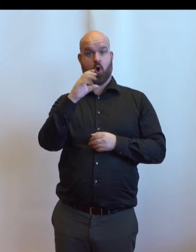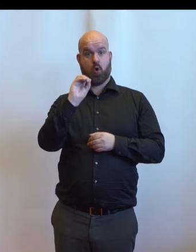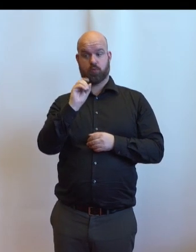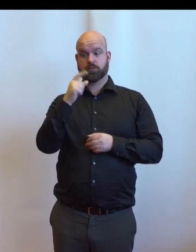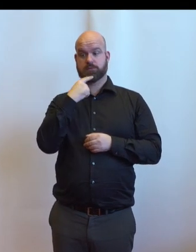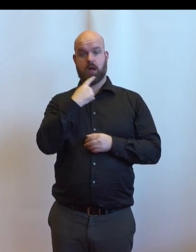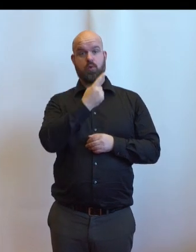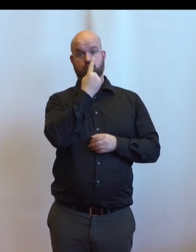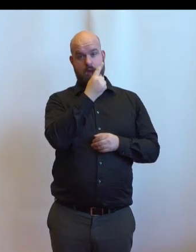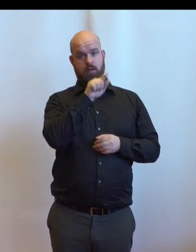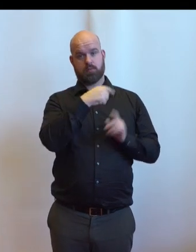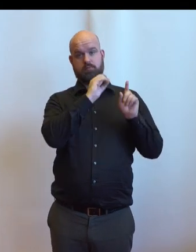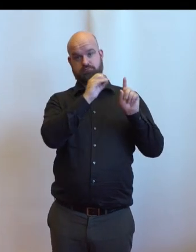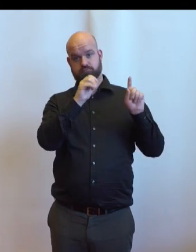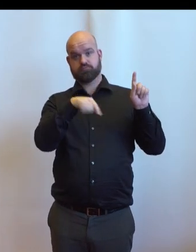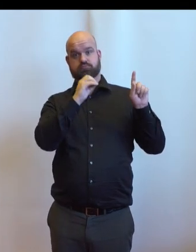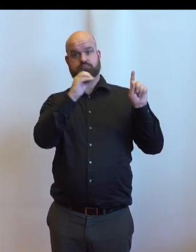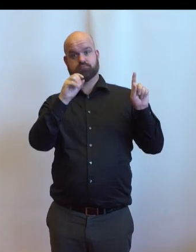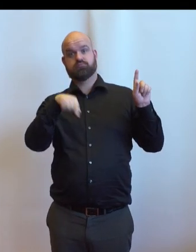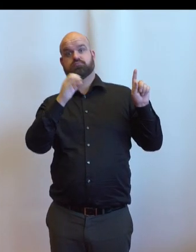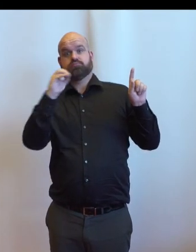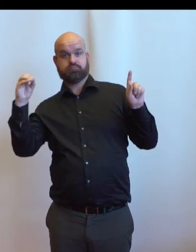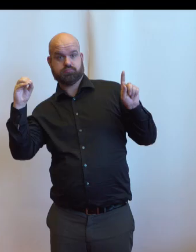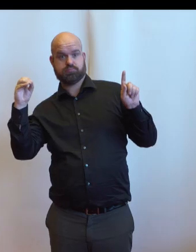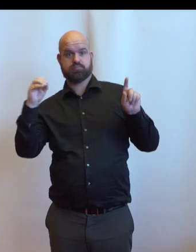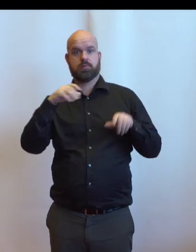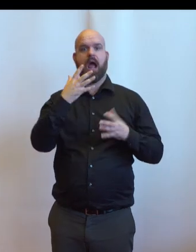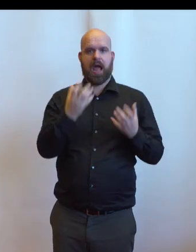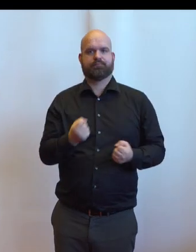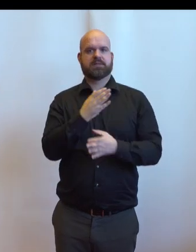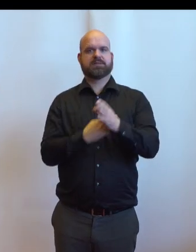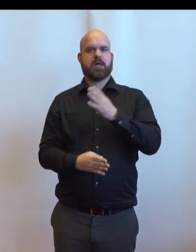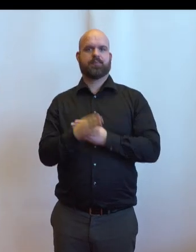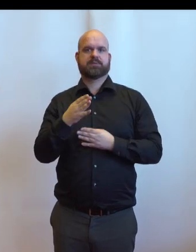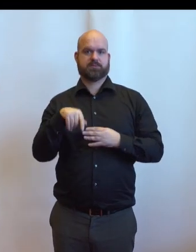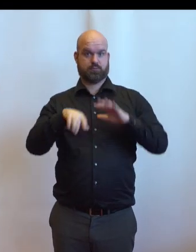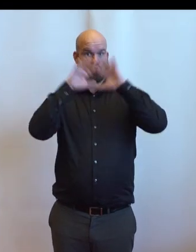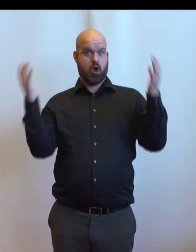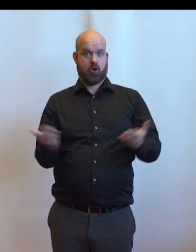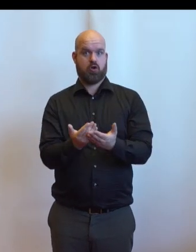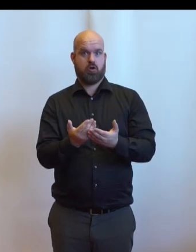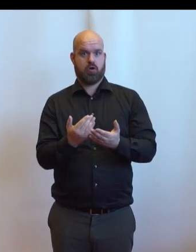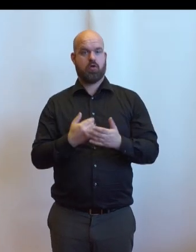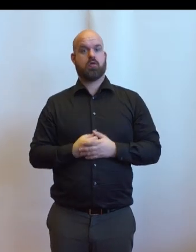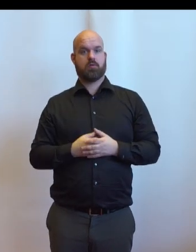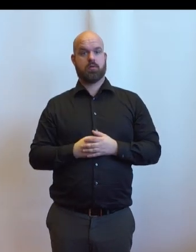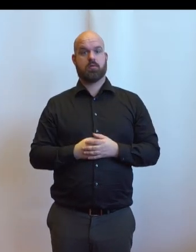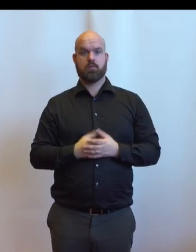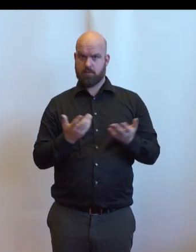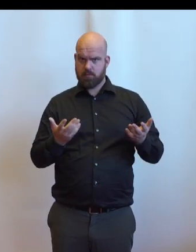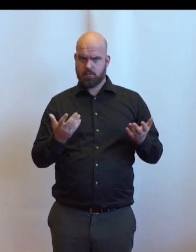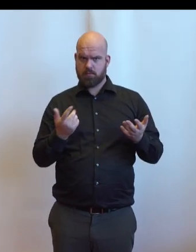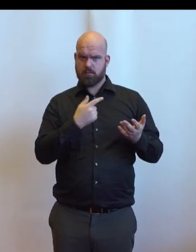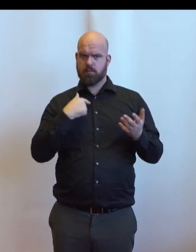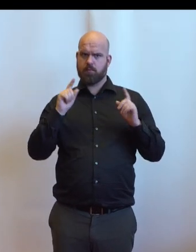the estimate of people around the globe who are living with a disability. I think we also need to be cognizant of the fact that Western workforces are